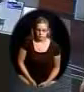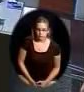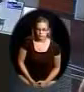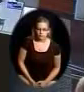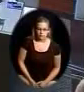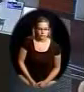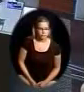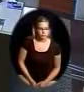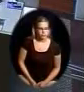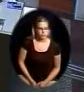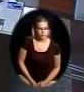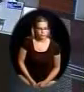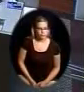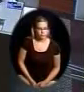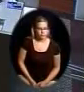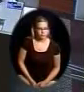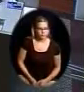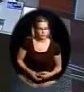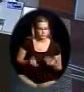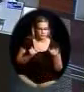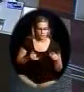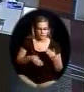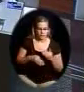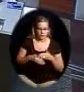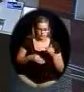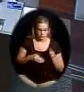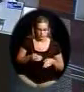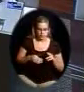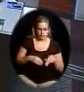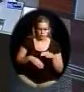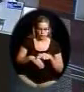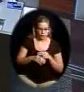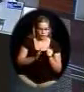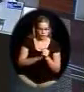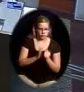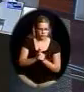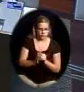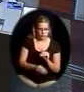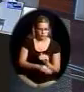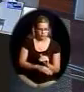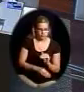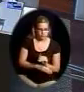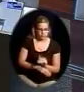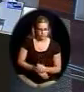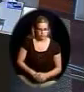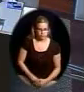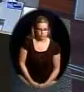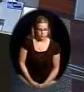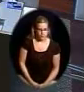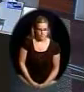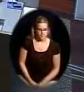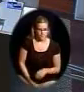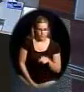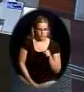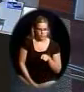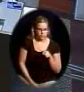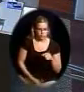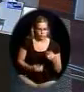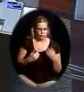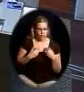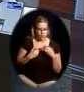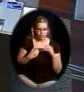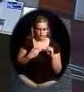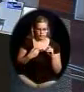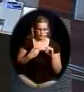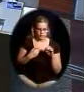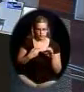So brings us to the end of our regular agenda this evening. I believe that we need to have an executive